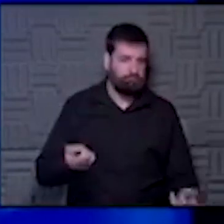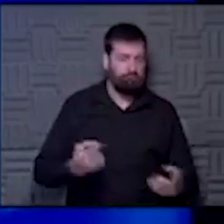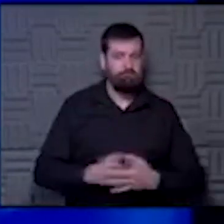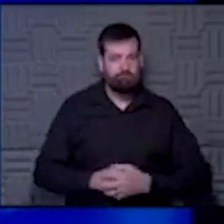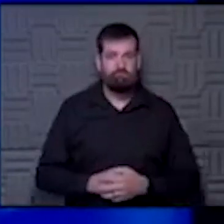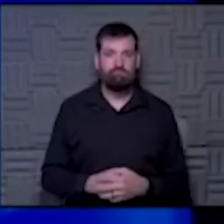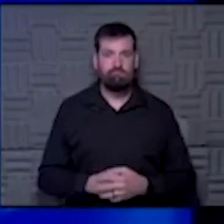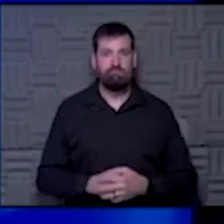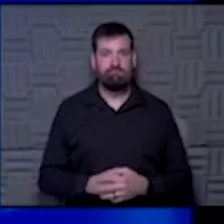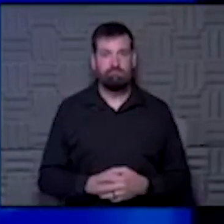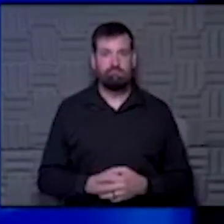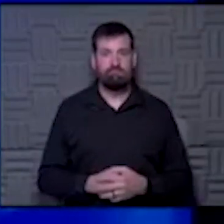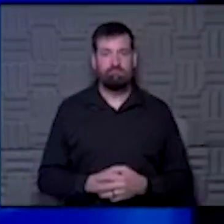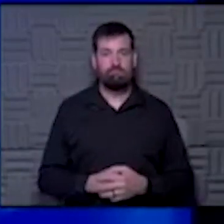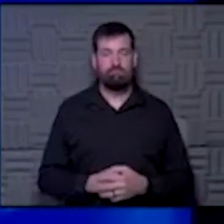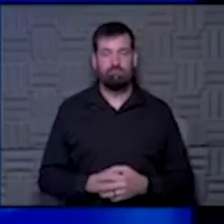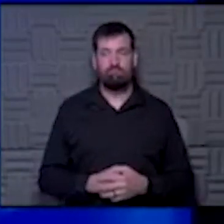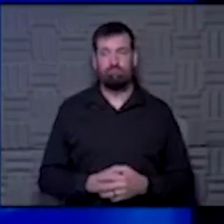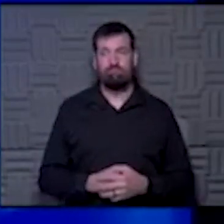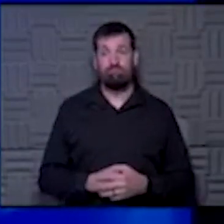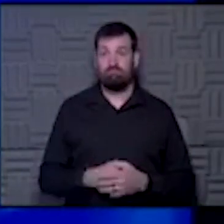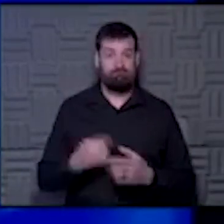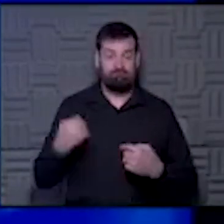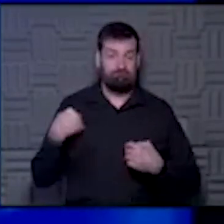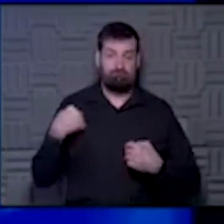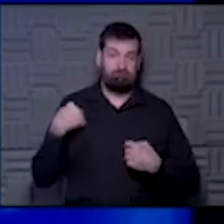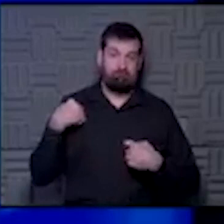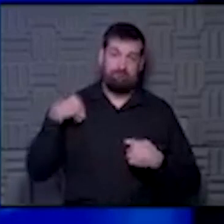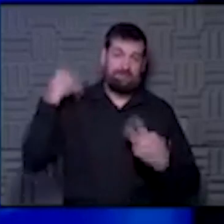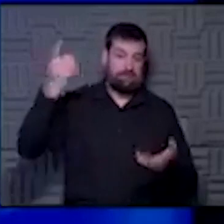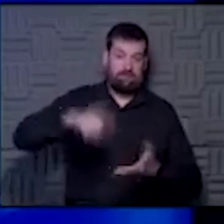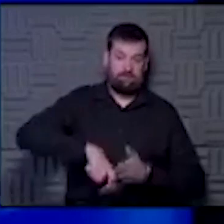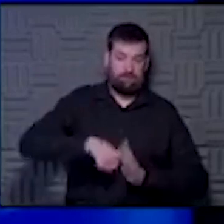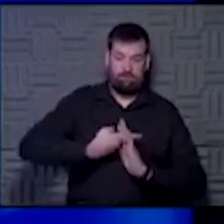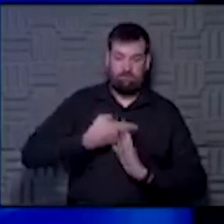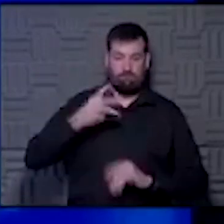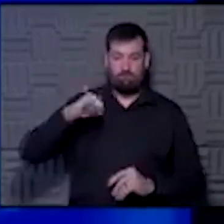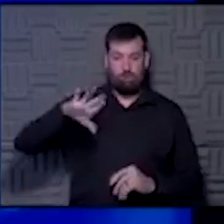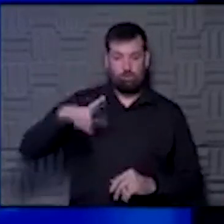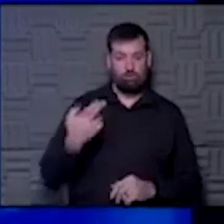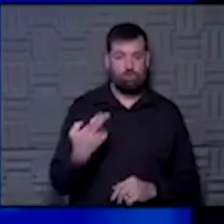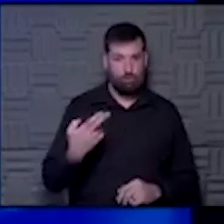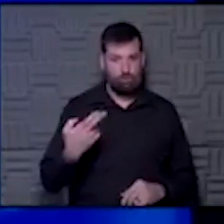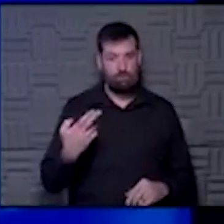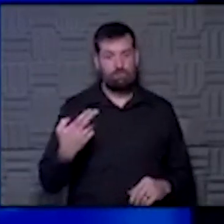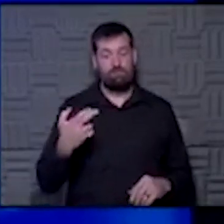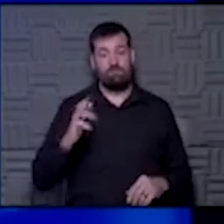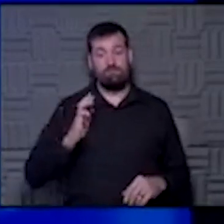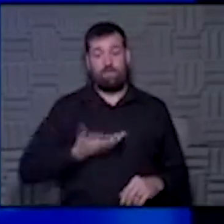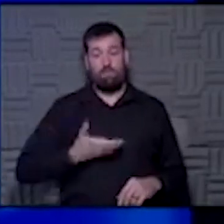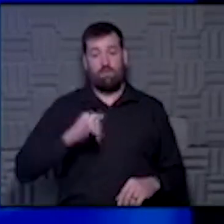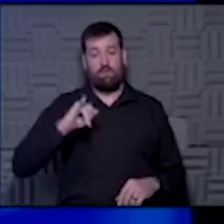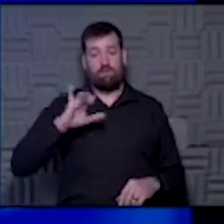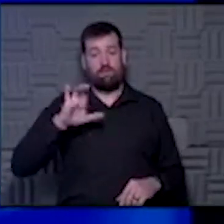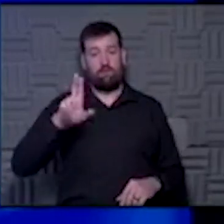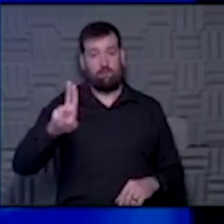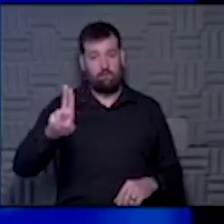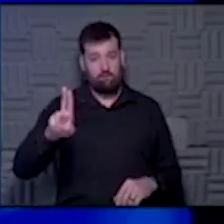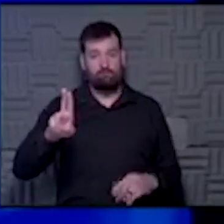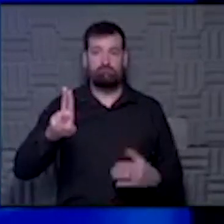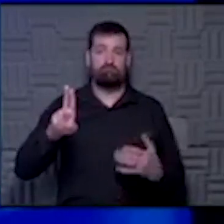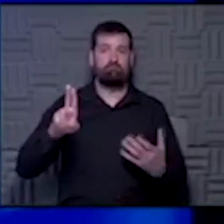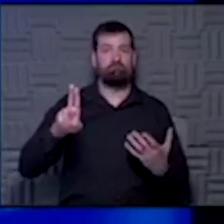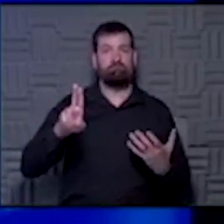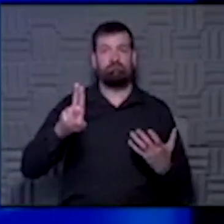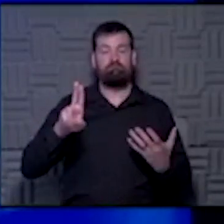one time. Really since the beginning of March, and our ICU sort